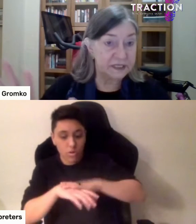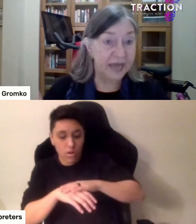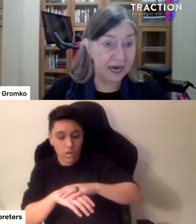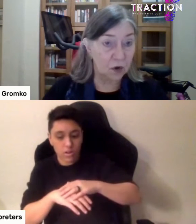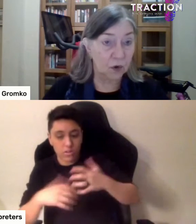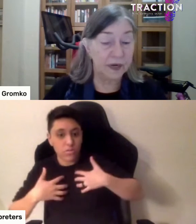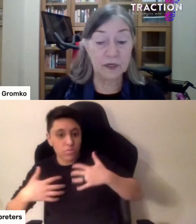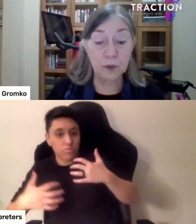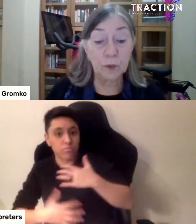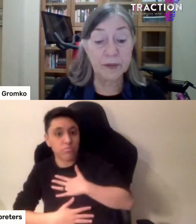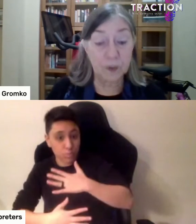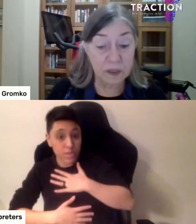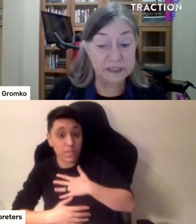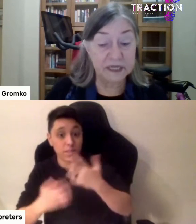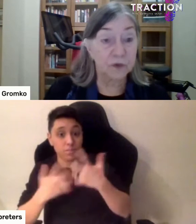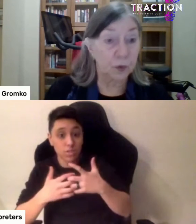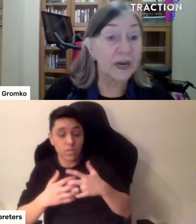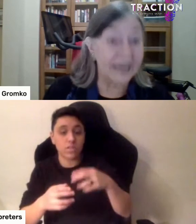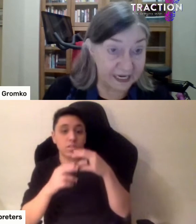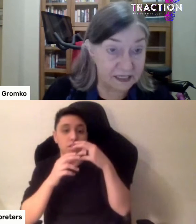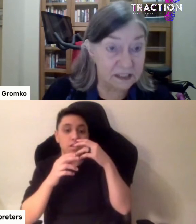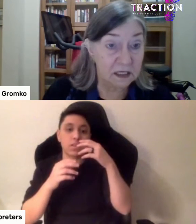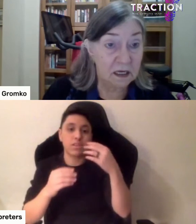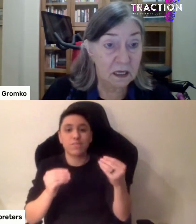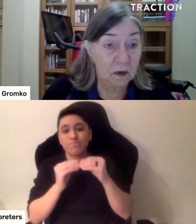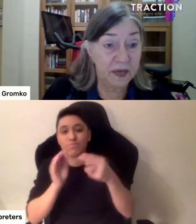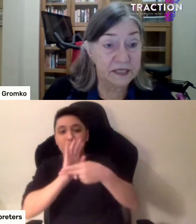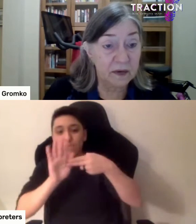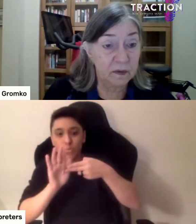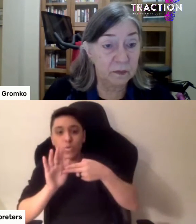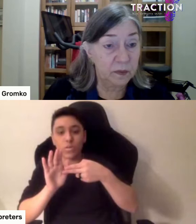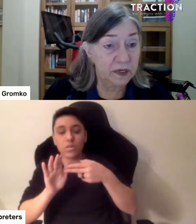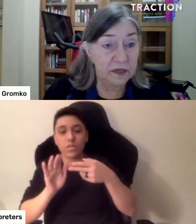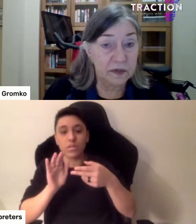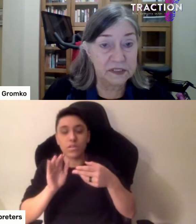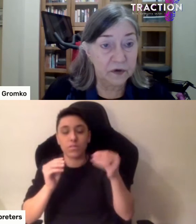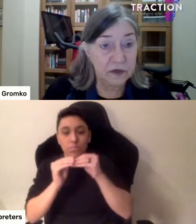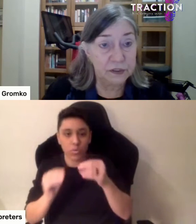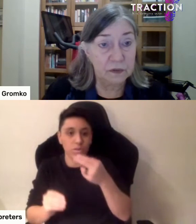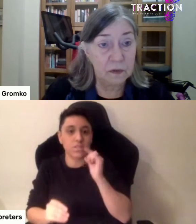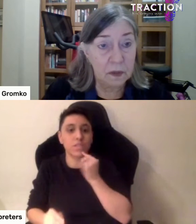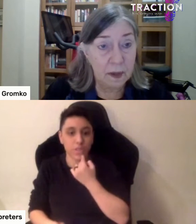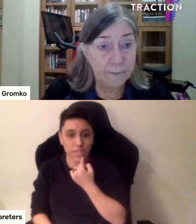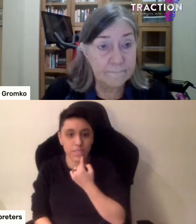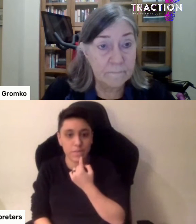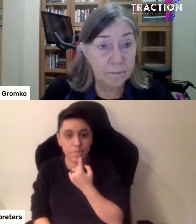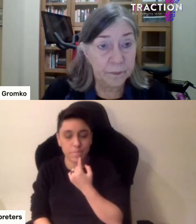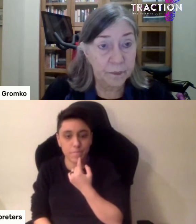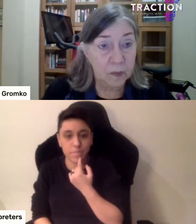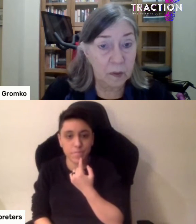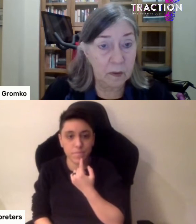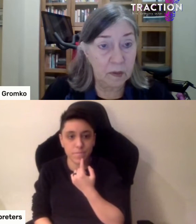severe disease category and you will be quarantined for 20 days. Okay, is that what you guys have heard too?